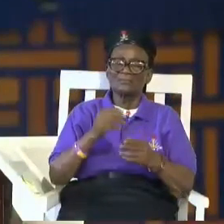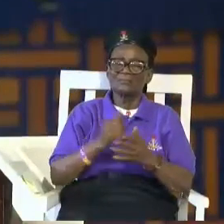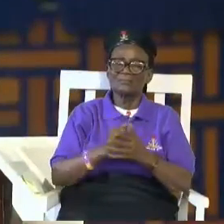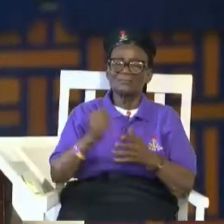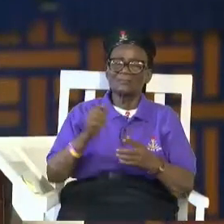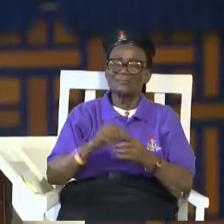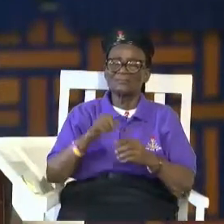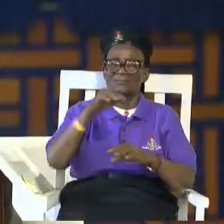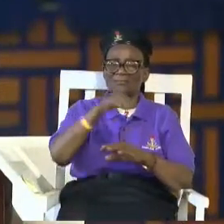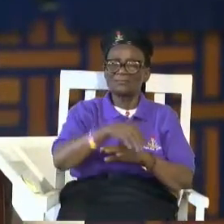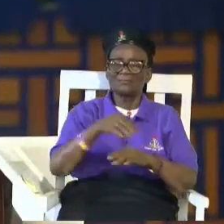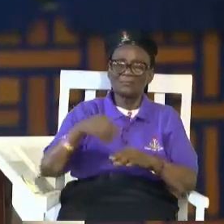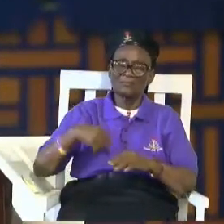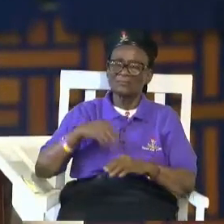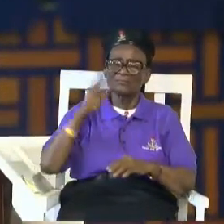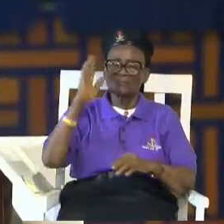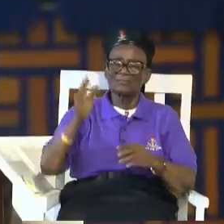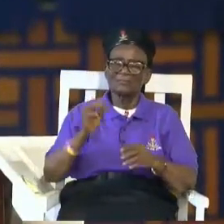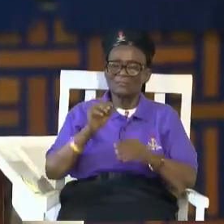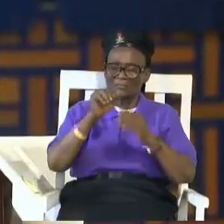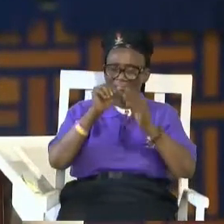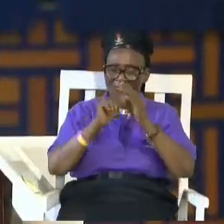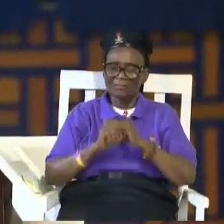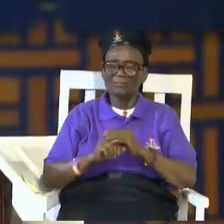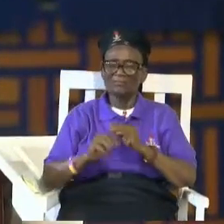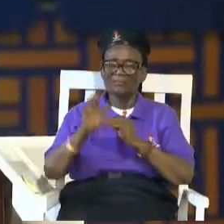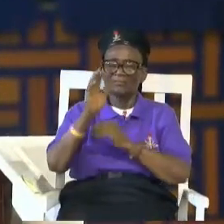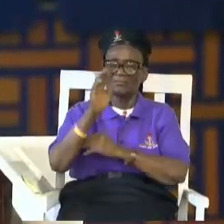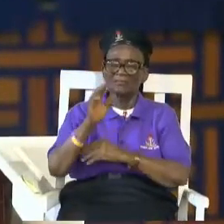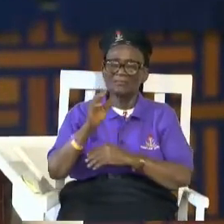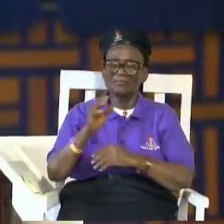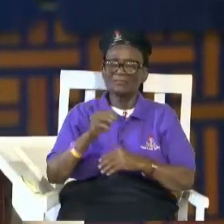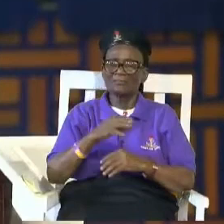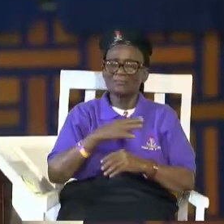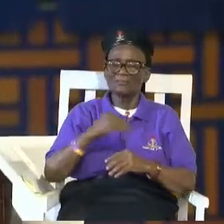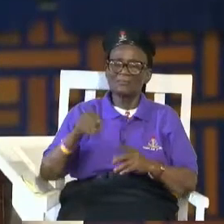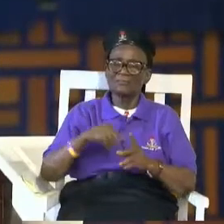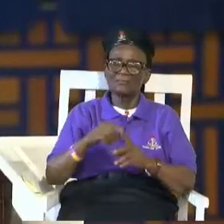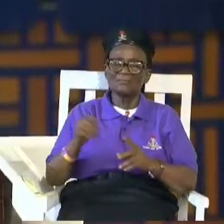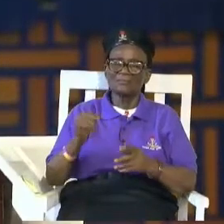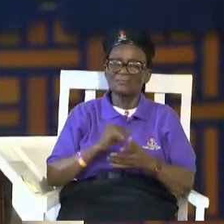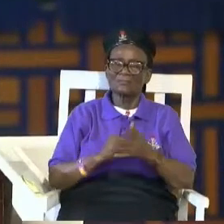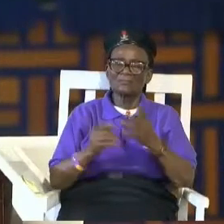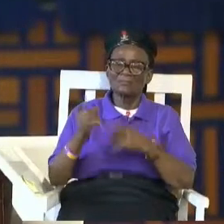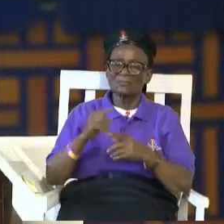Tonight we are going to worship God, and you know, when it comes to deliverance,